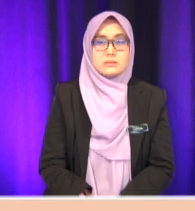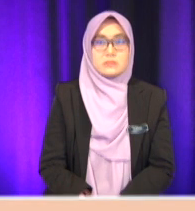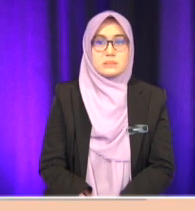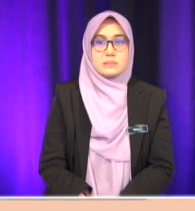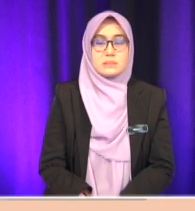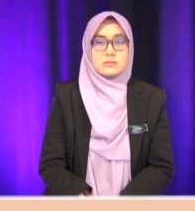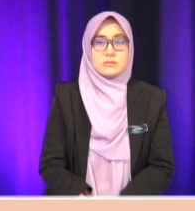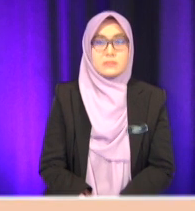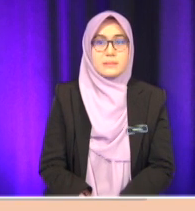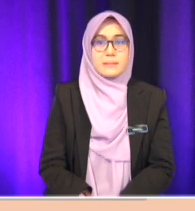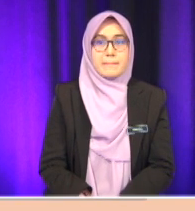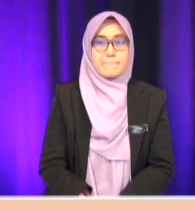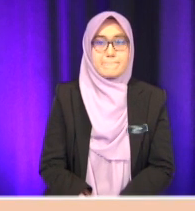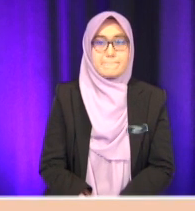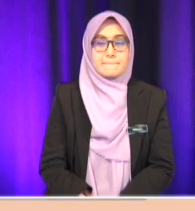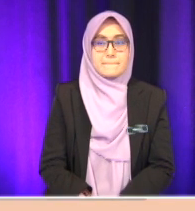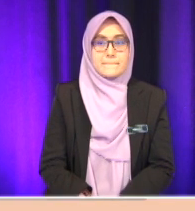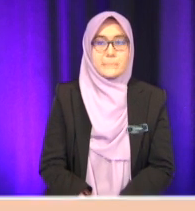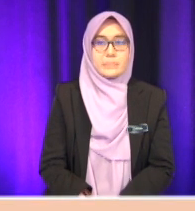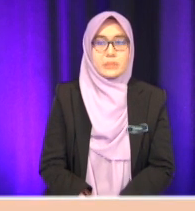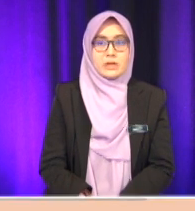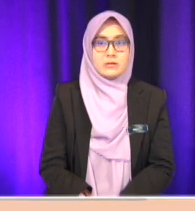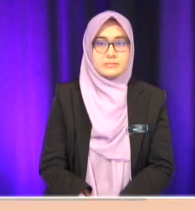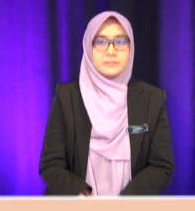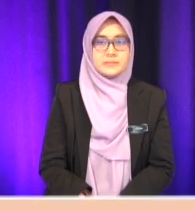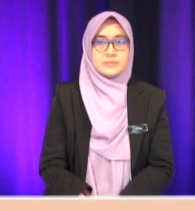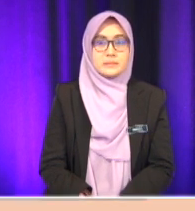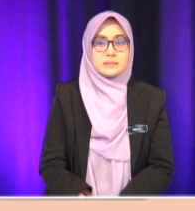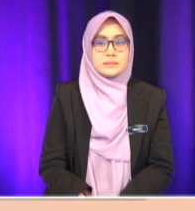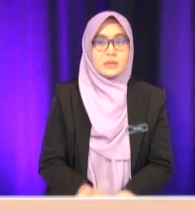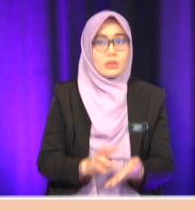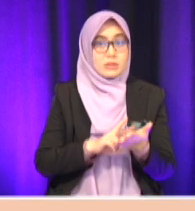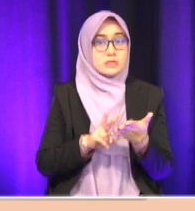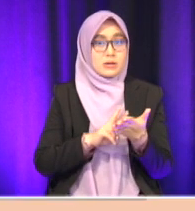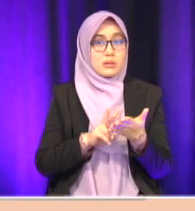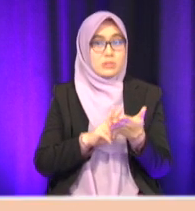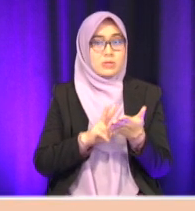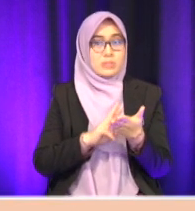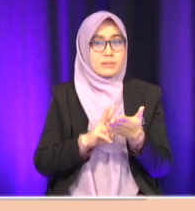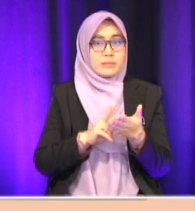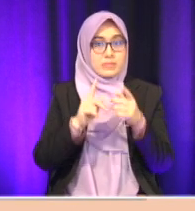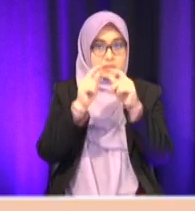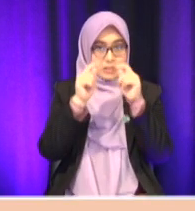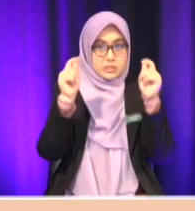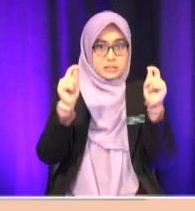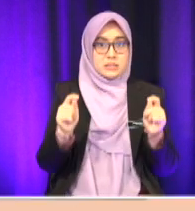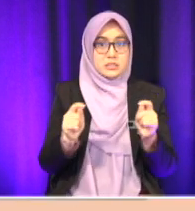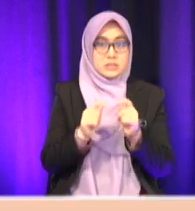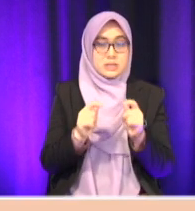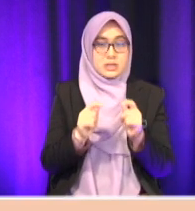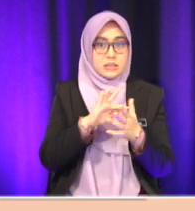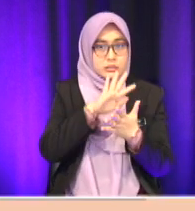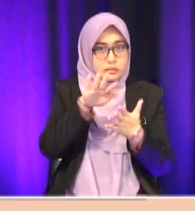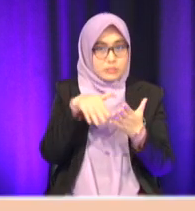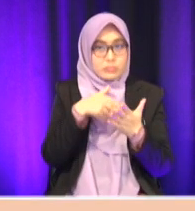inner feelings. To our horror, the facilitators made it compulsory for everyone to